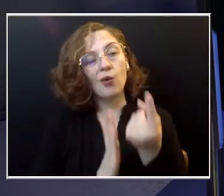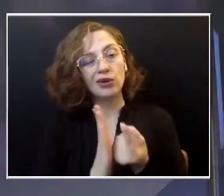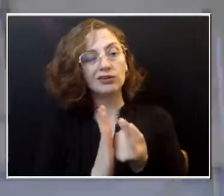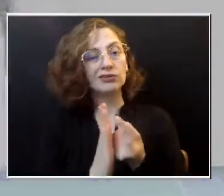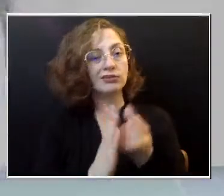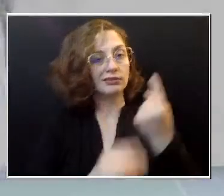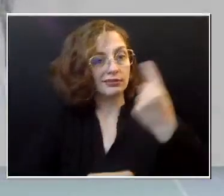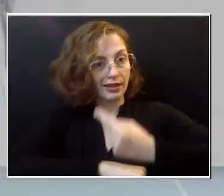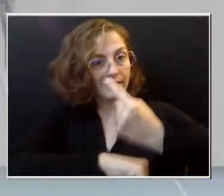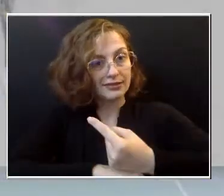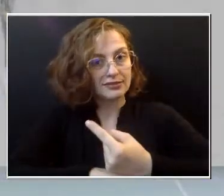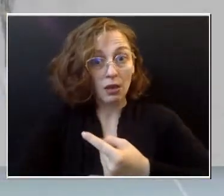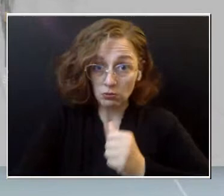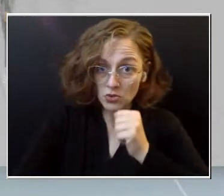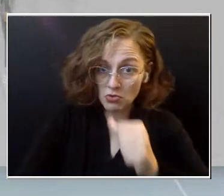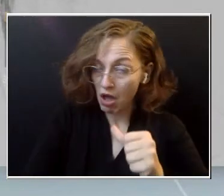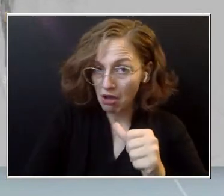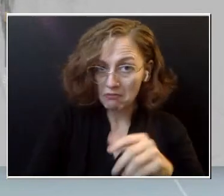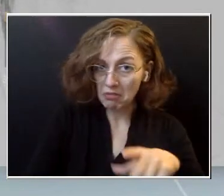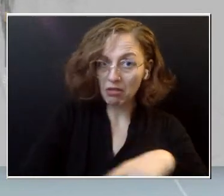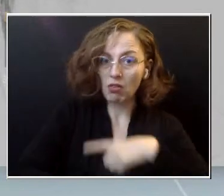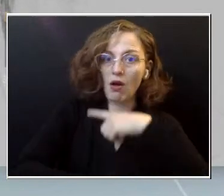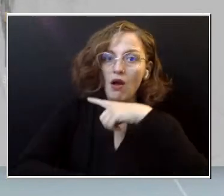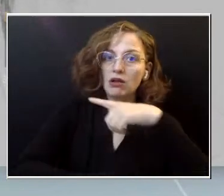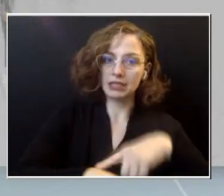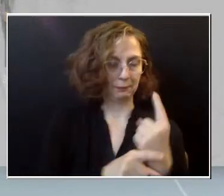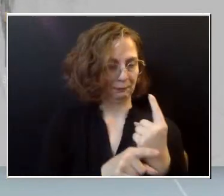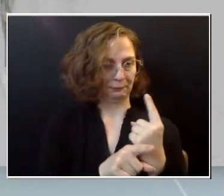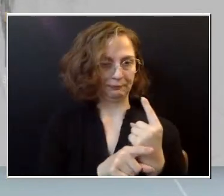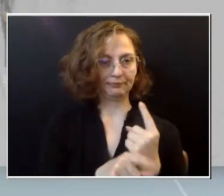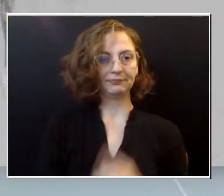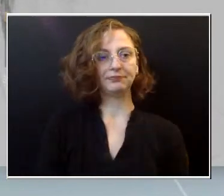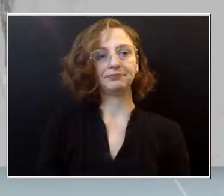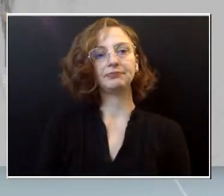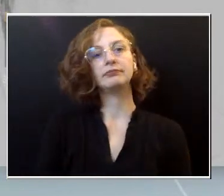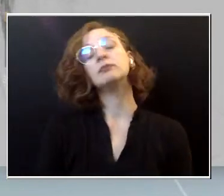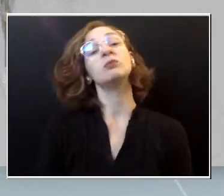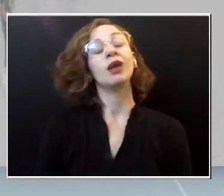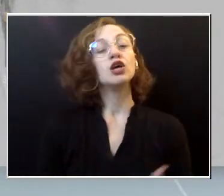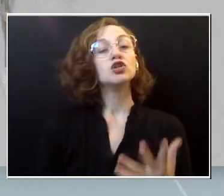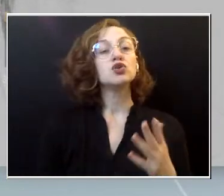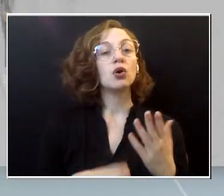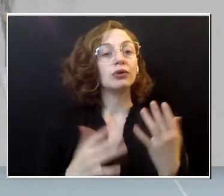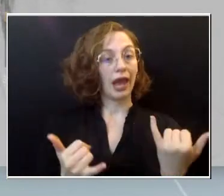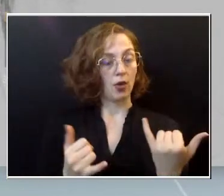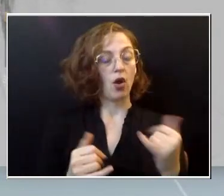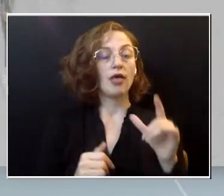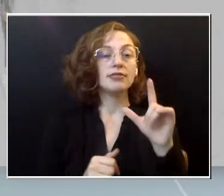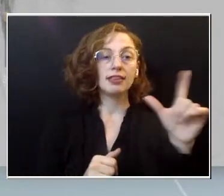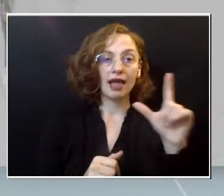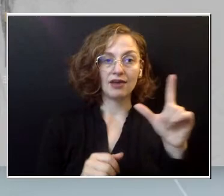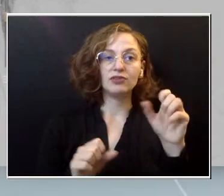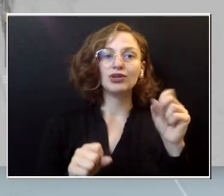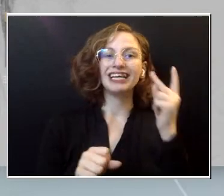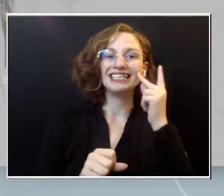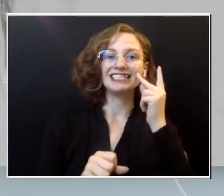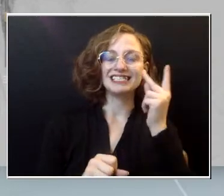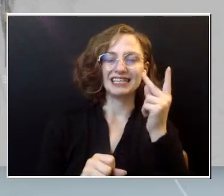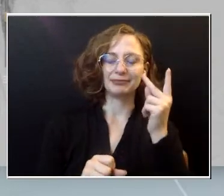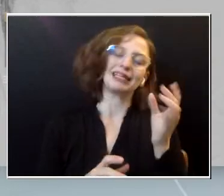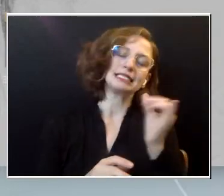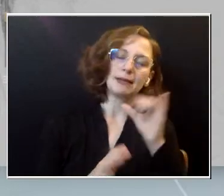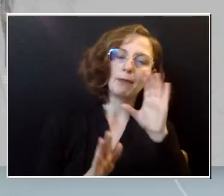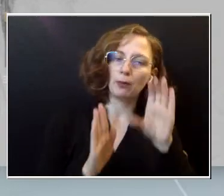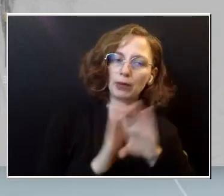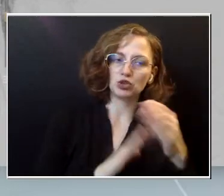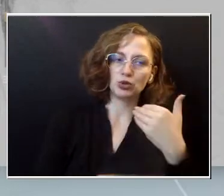talk about what we're seeing here and what you did with the stent. Yeah, so on the left picture, it's very similar to the MR venograms we just saw, where the left side is